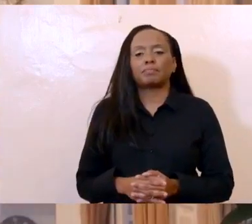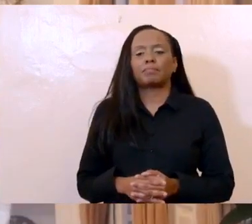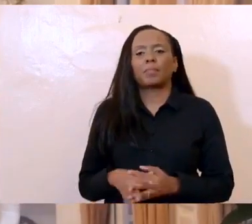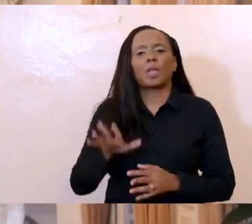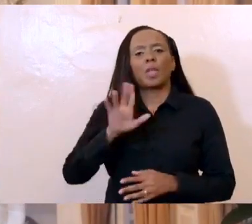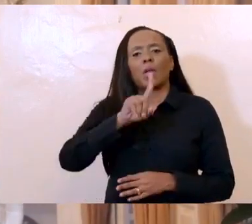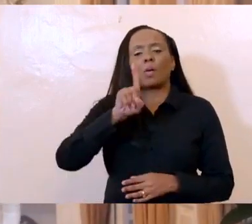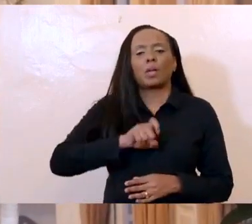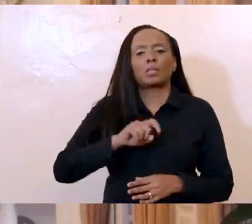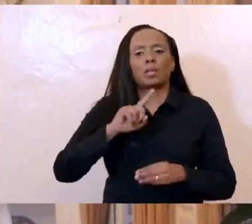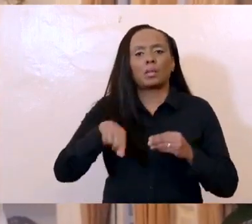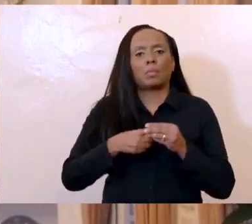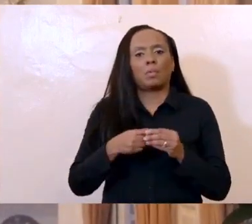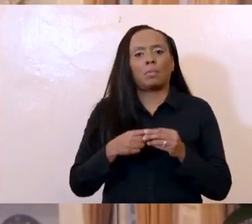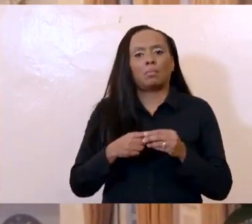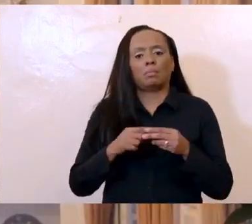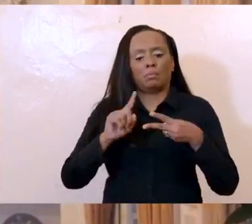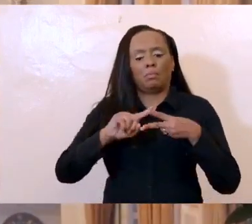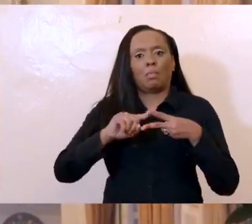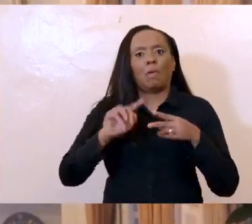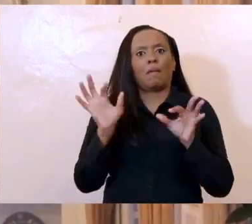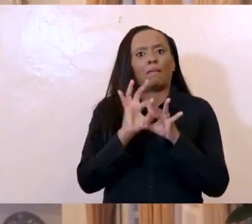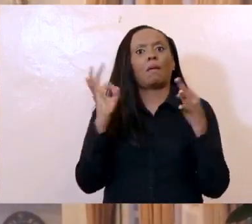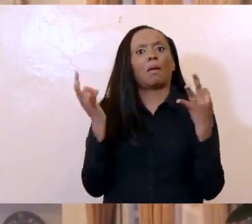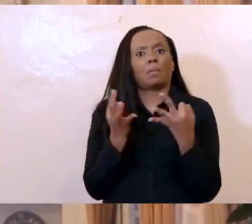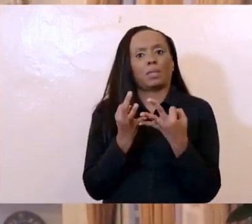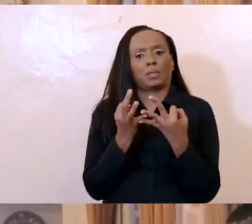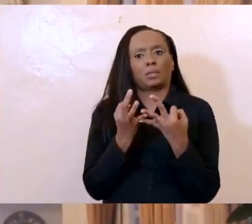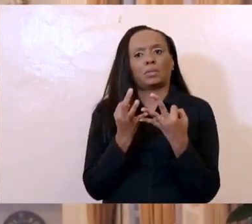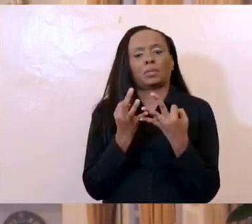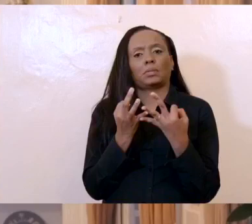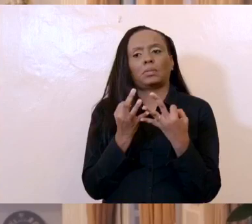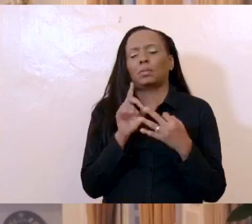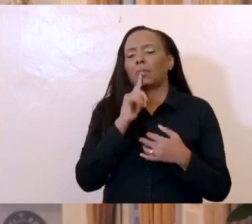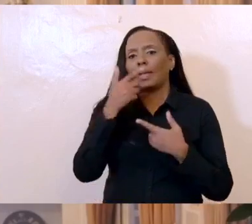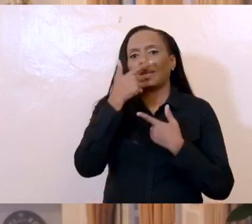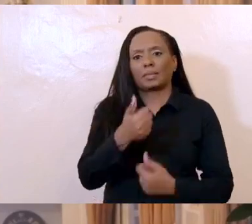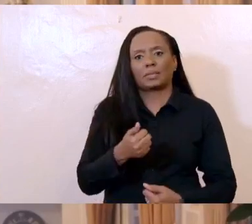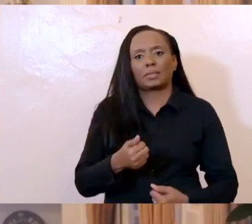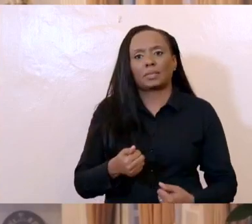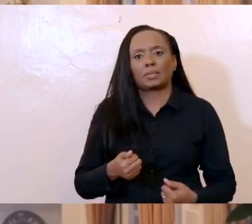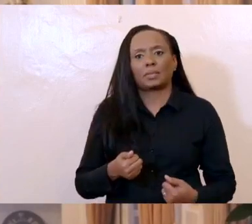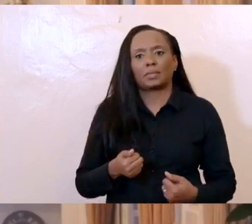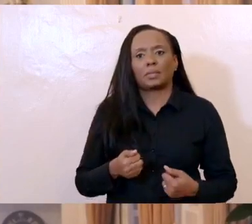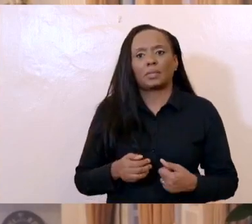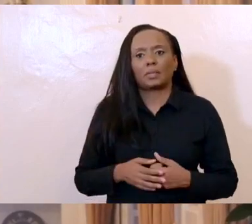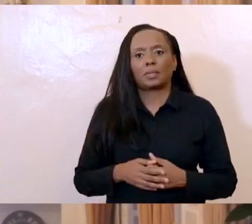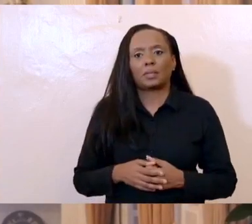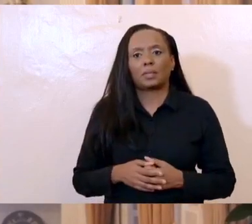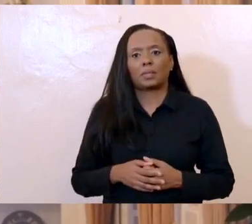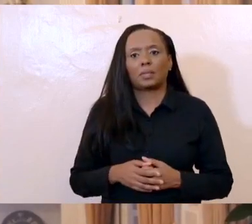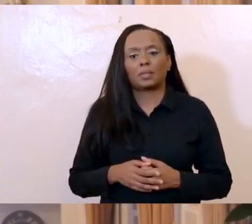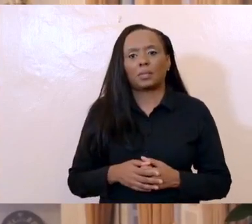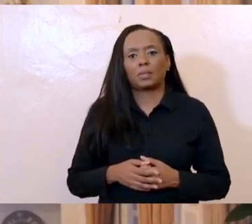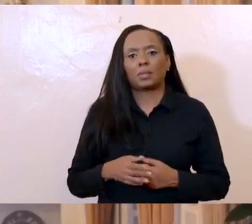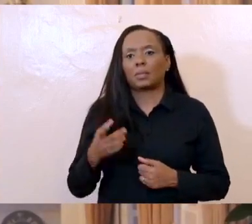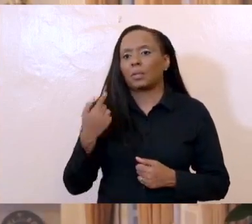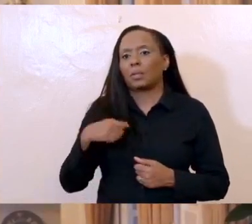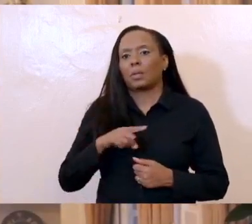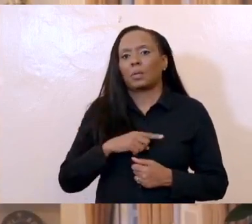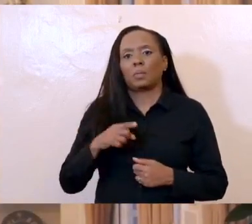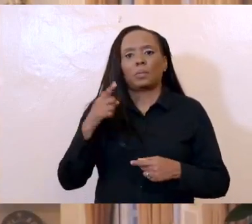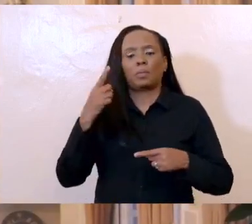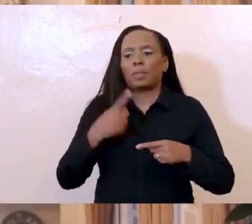on, that is a very interesting one, because that is one that we cannot determine through